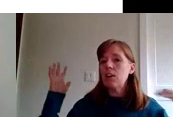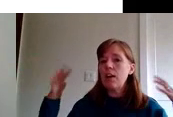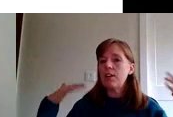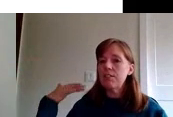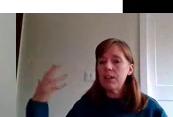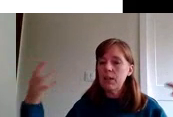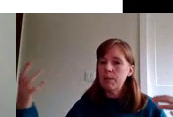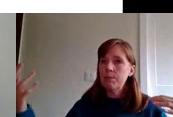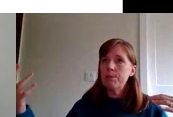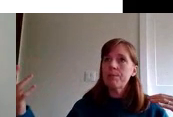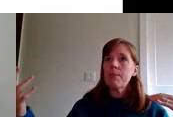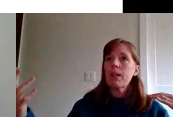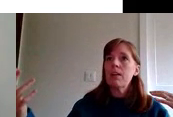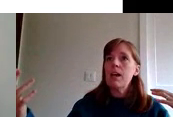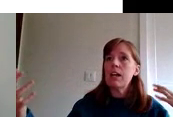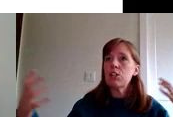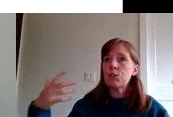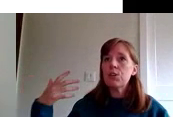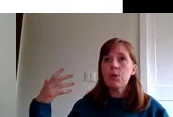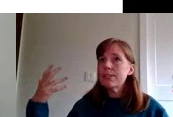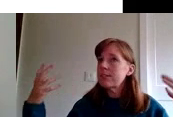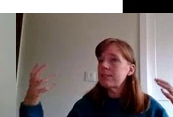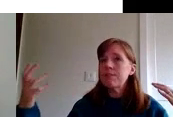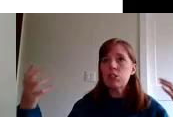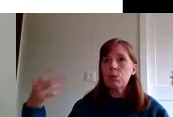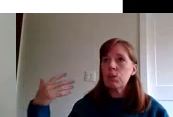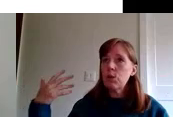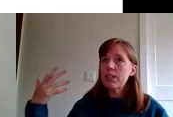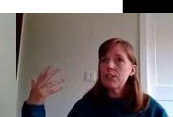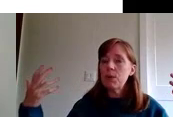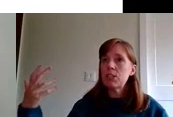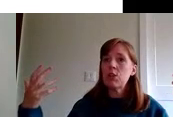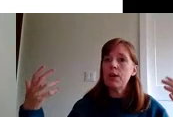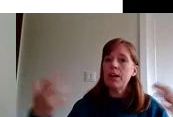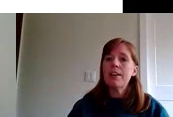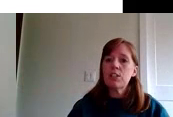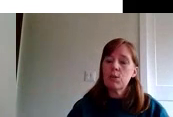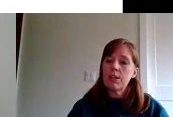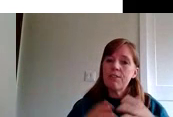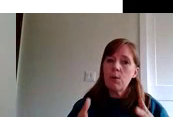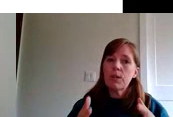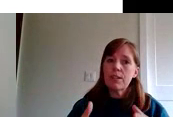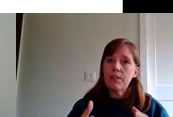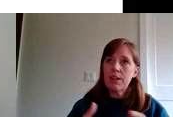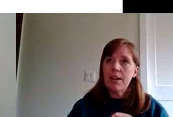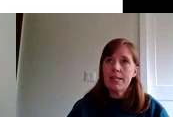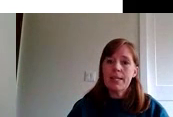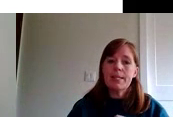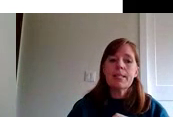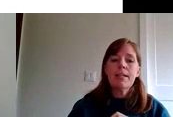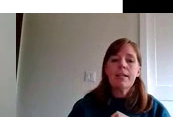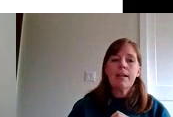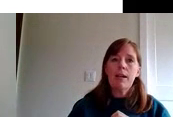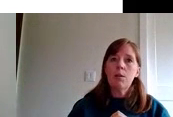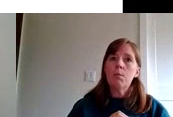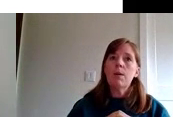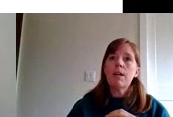there's not a lot of extra noise, visual noise of what's going on, and so you can focus on the